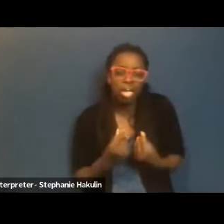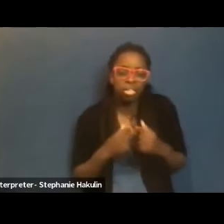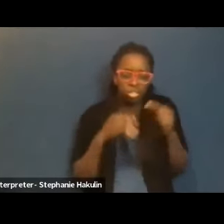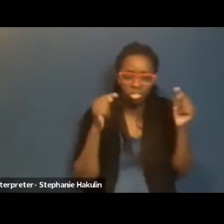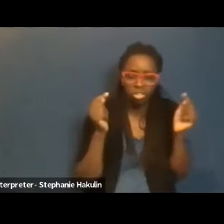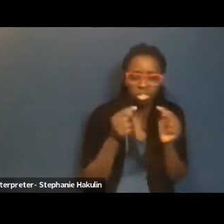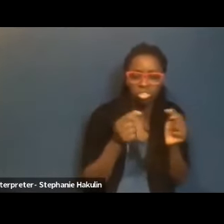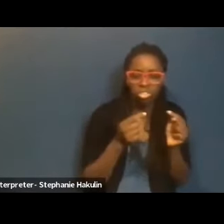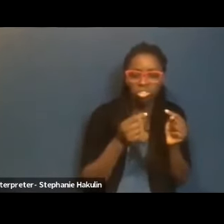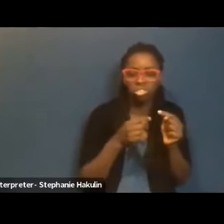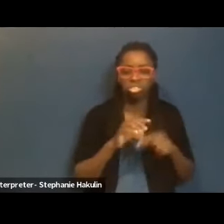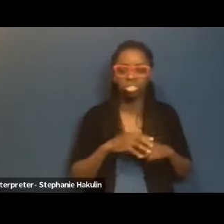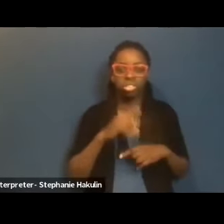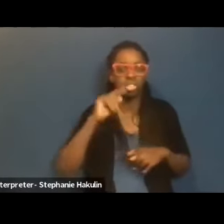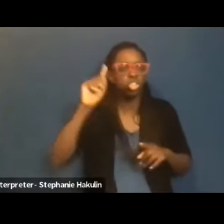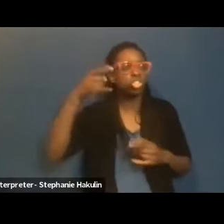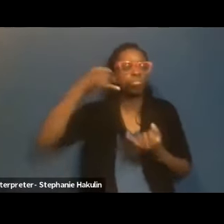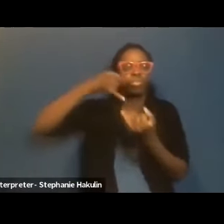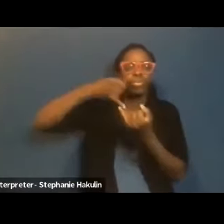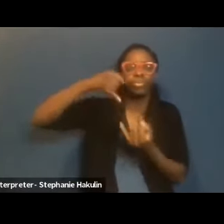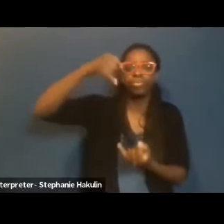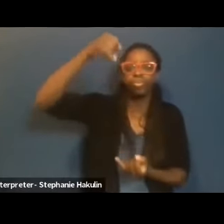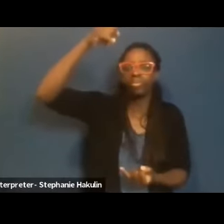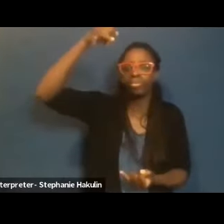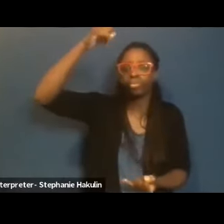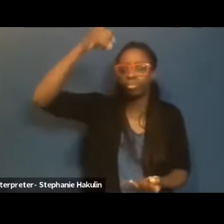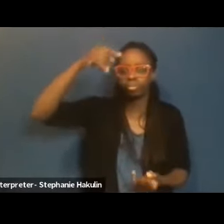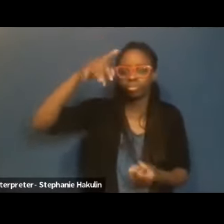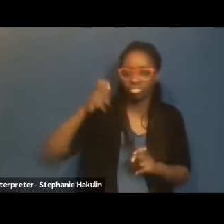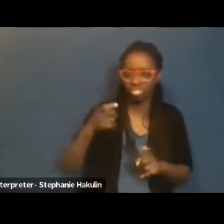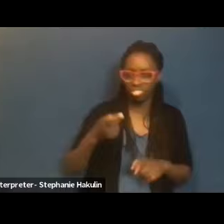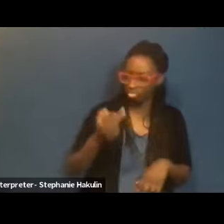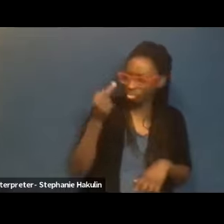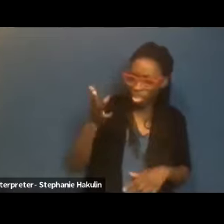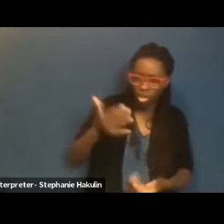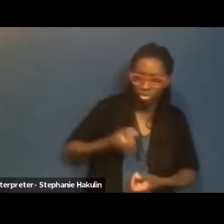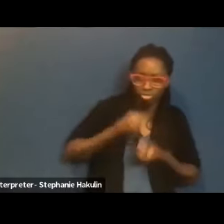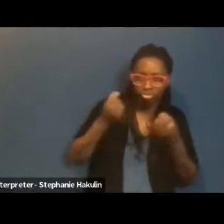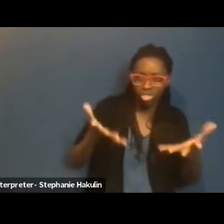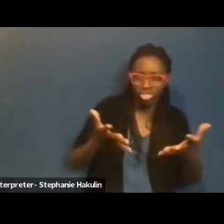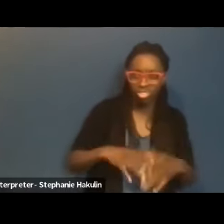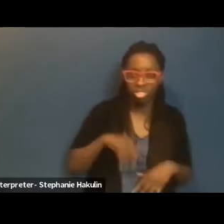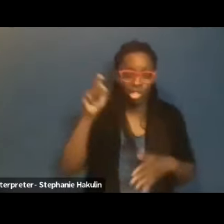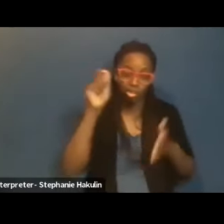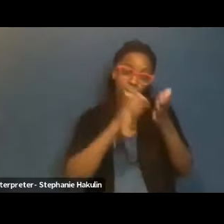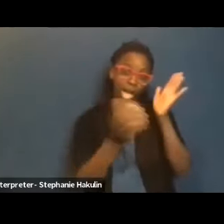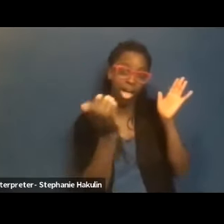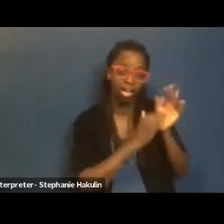And fuck your poem, because you need to rewrite it.